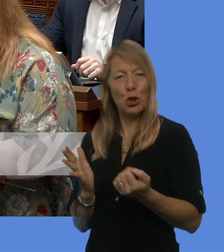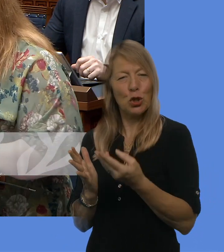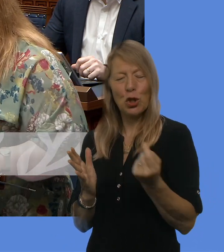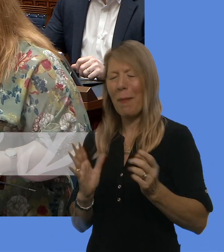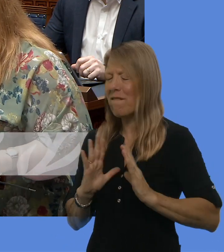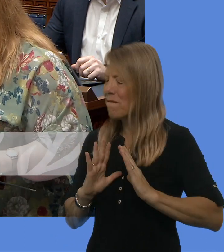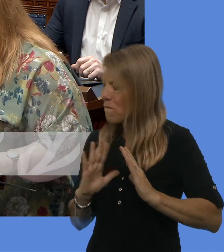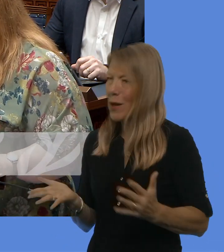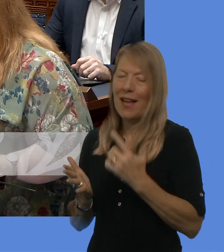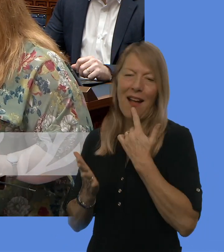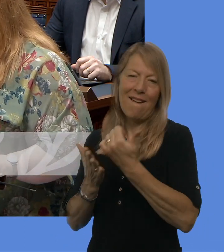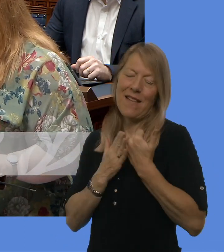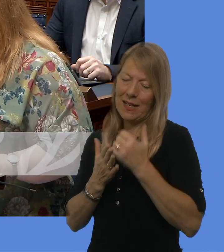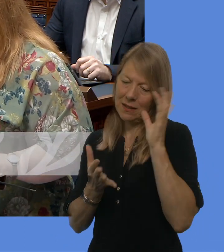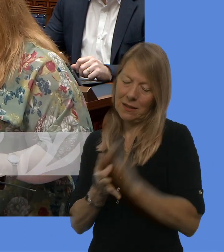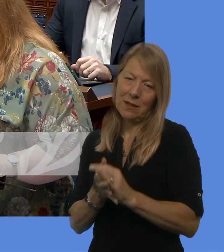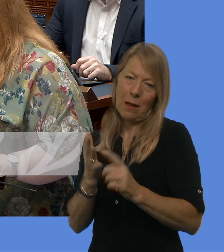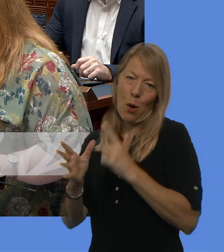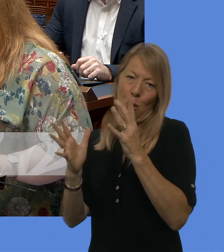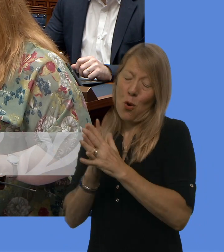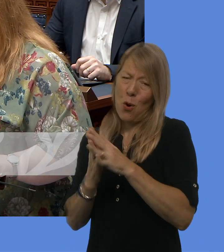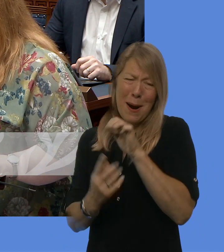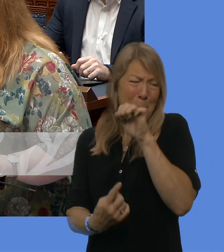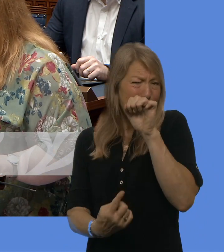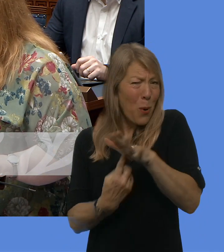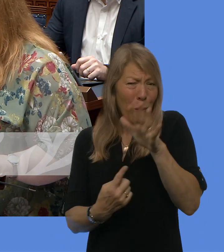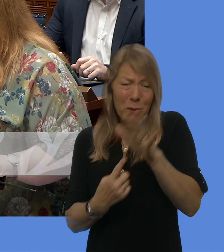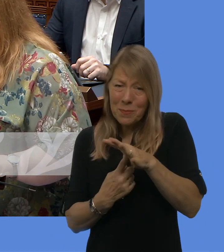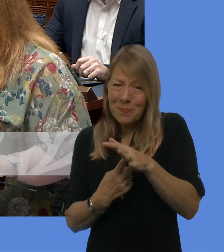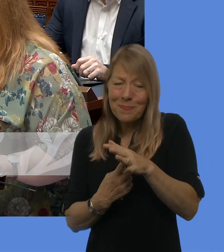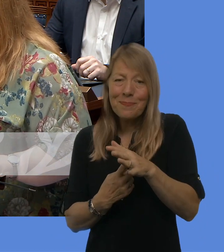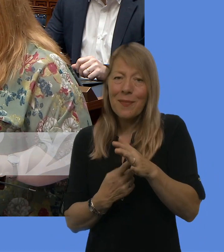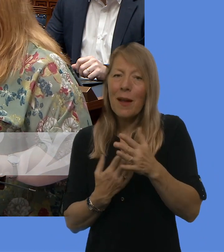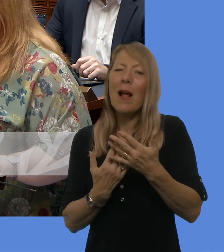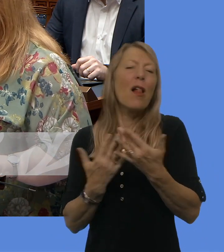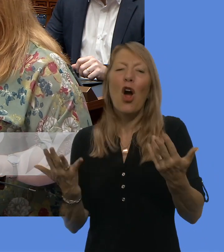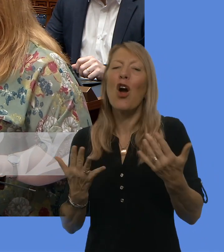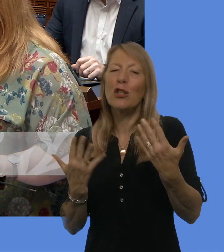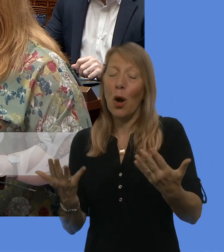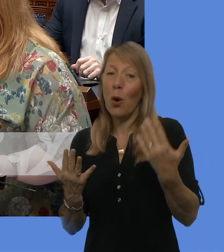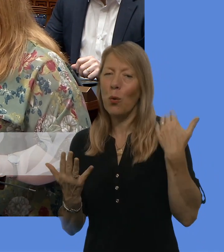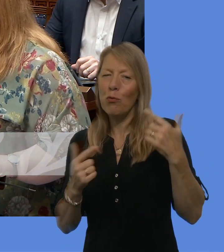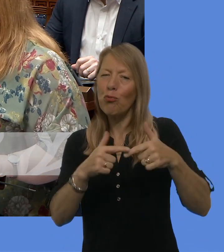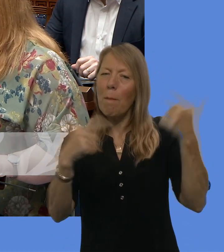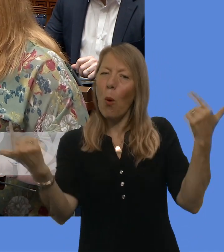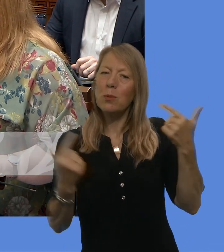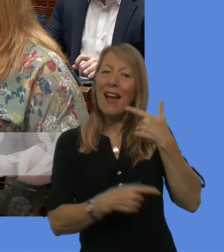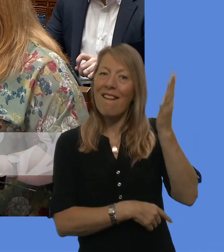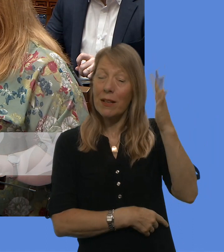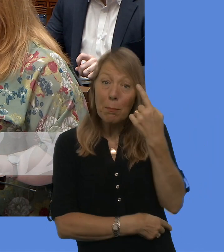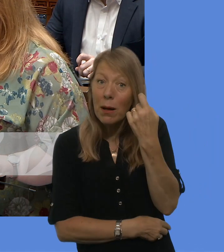Hunter's answer, is hugely important to people. Many are now able to give evidence from remote evidence centres away from court and